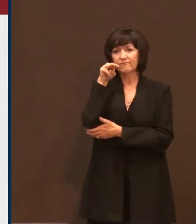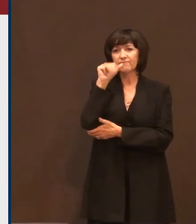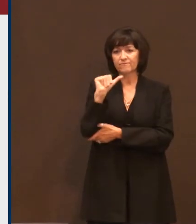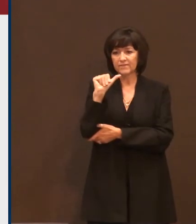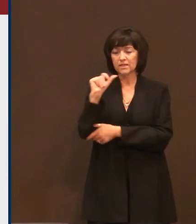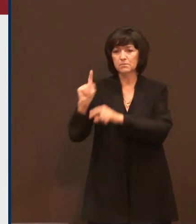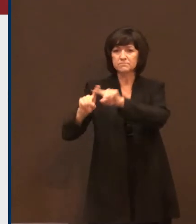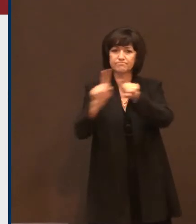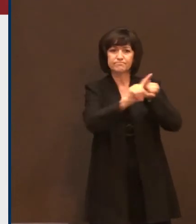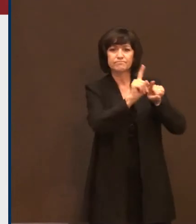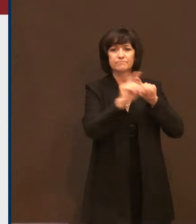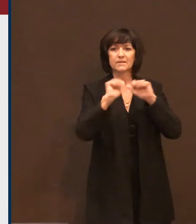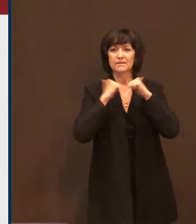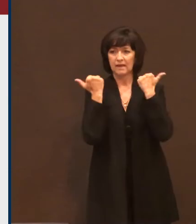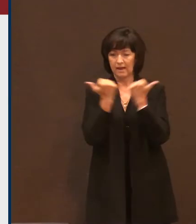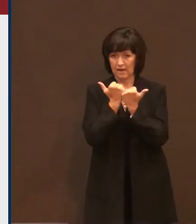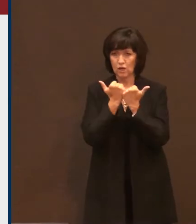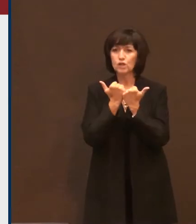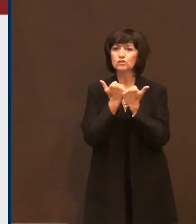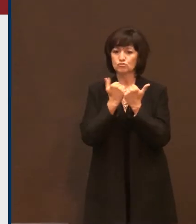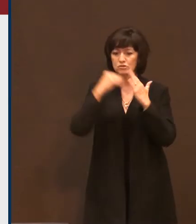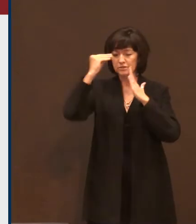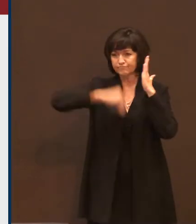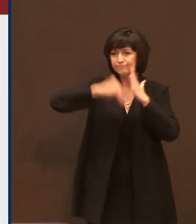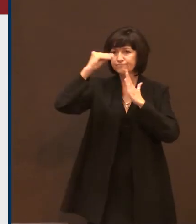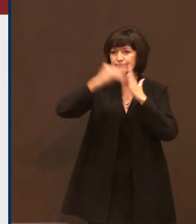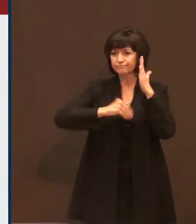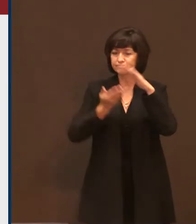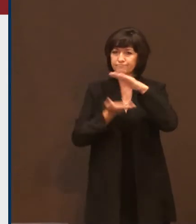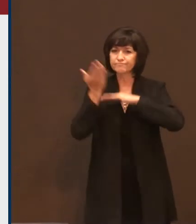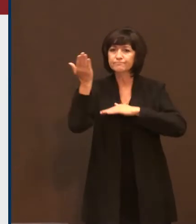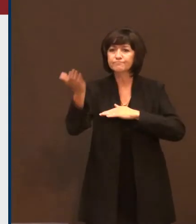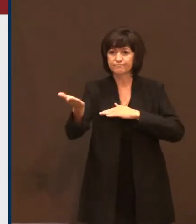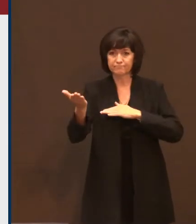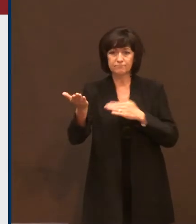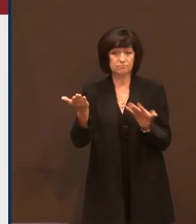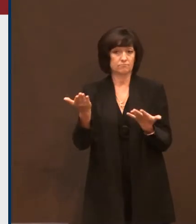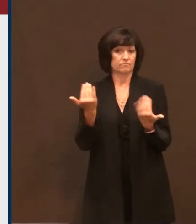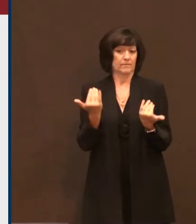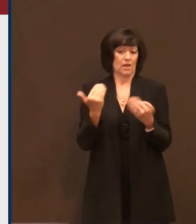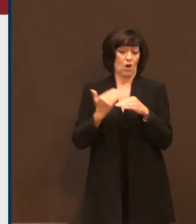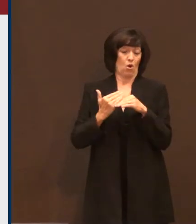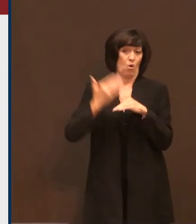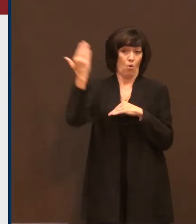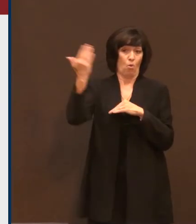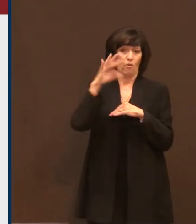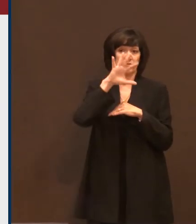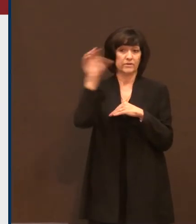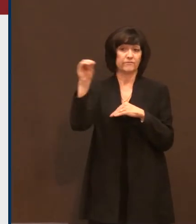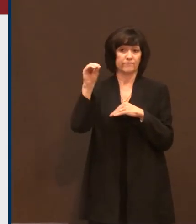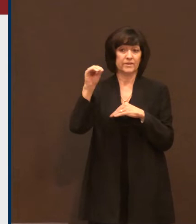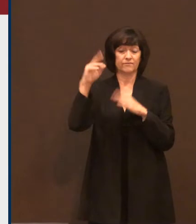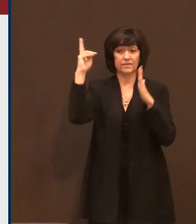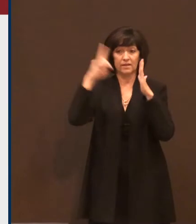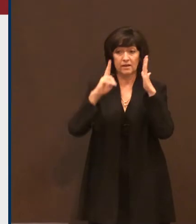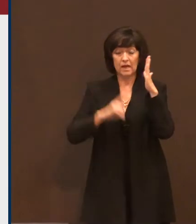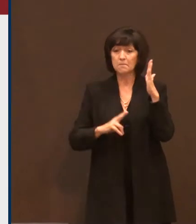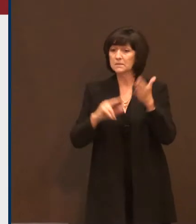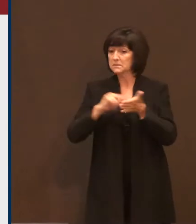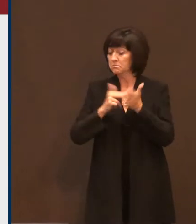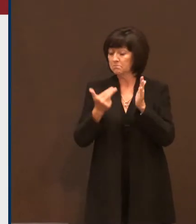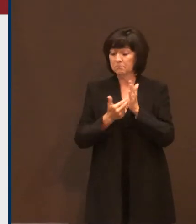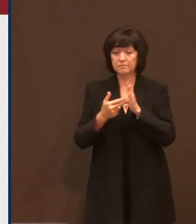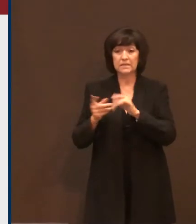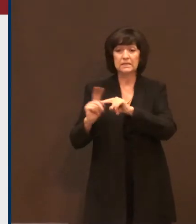start putting these applications and these worksheets in. So we have over 50 applications or applicants. When that would be an individual fire company, that would